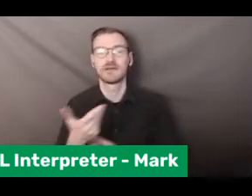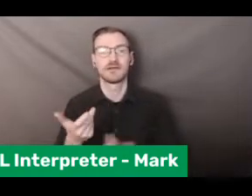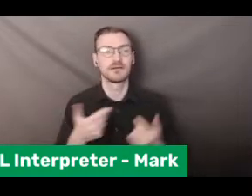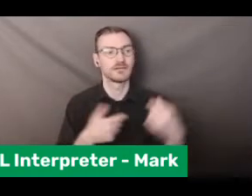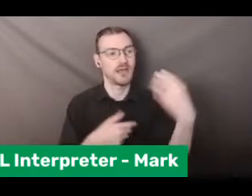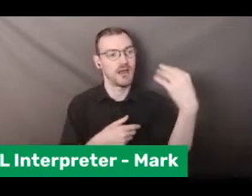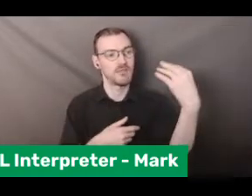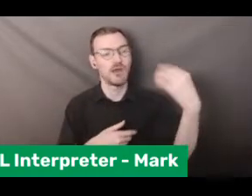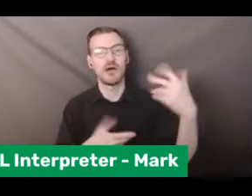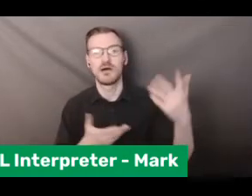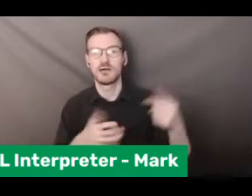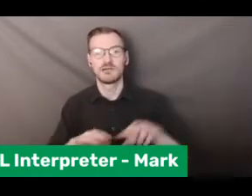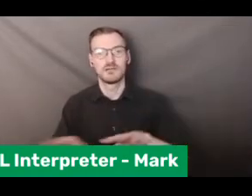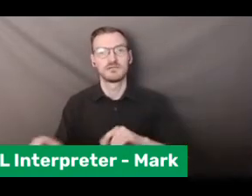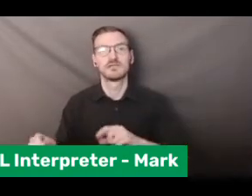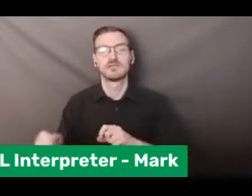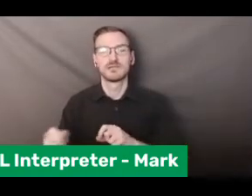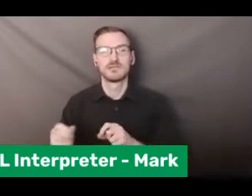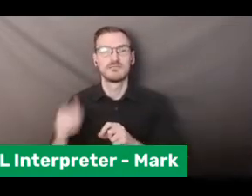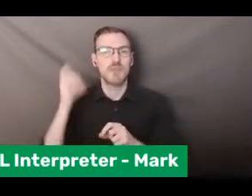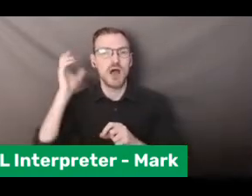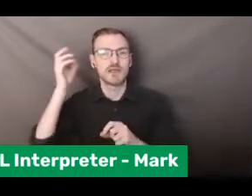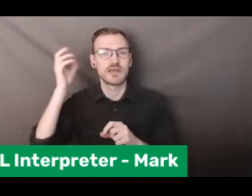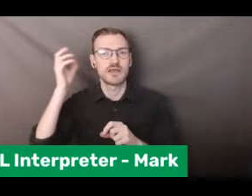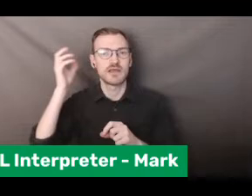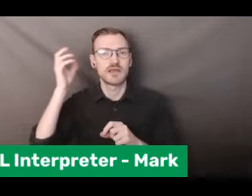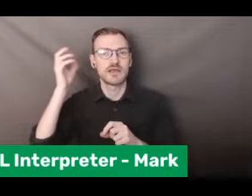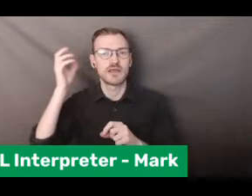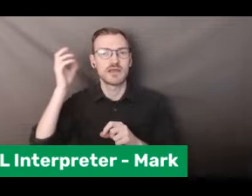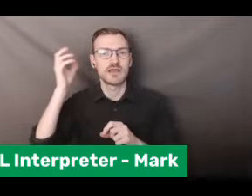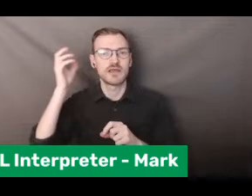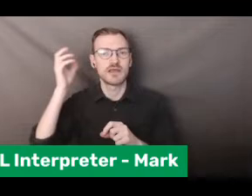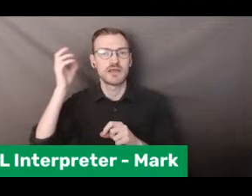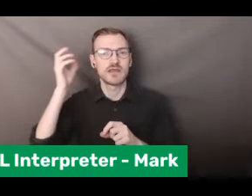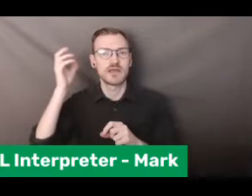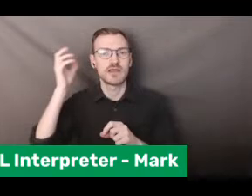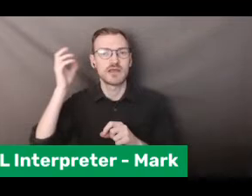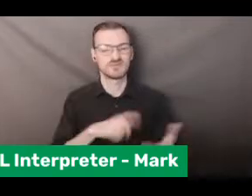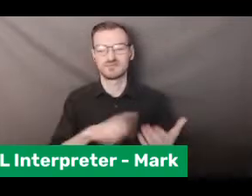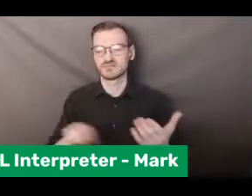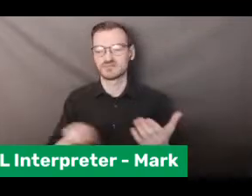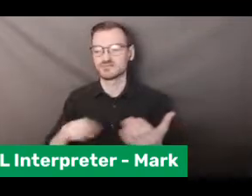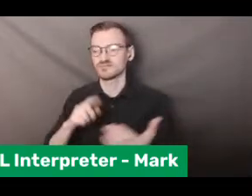and degrade our sisters. All these things help separate us. They